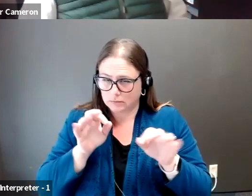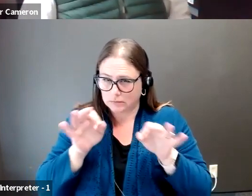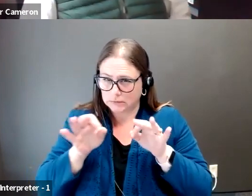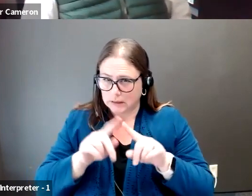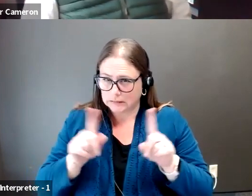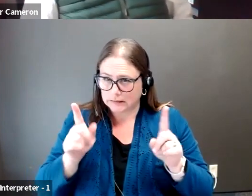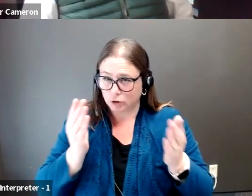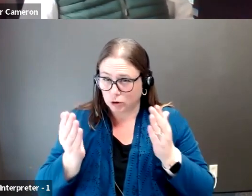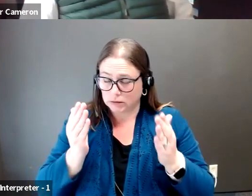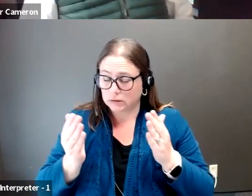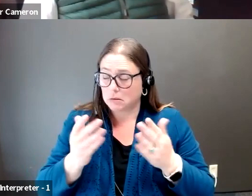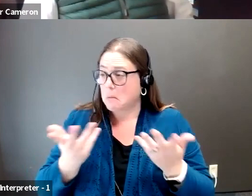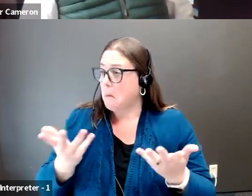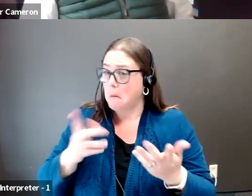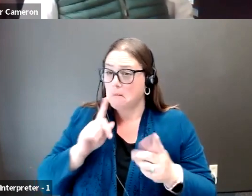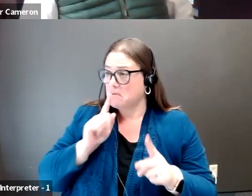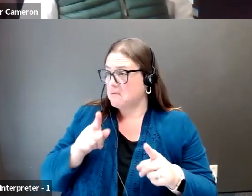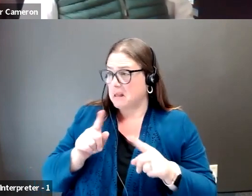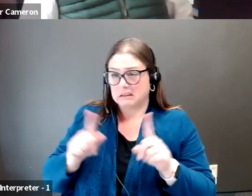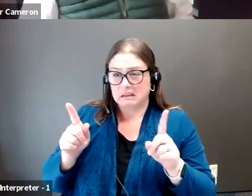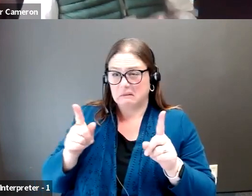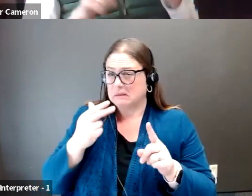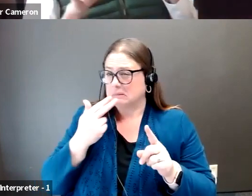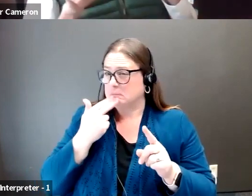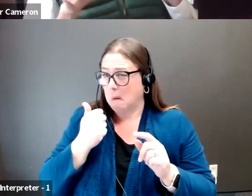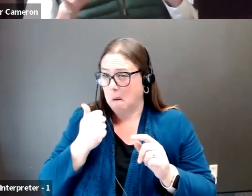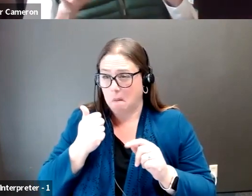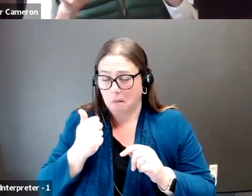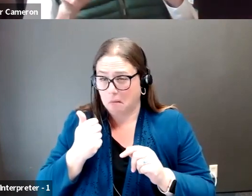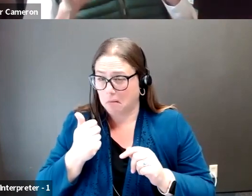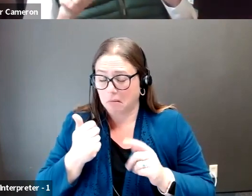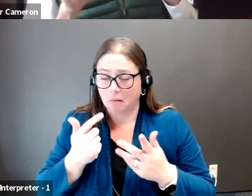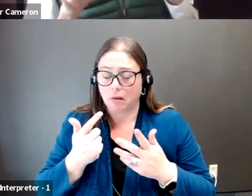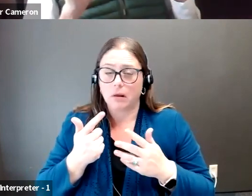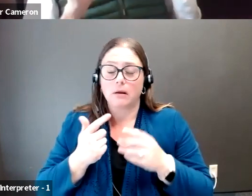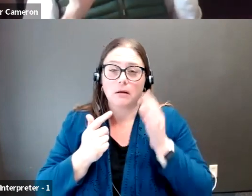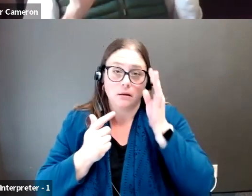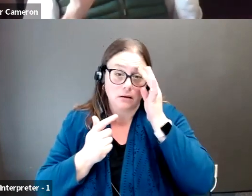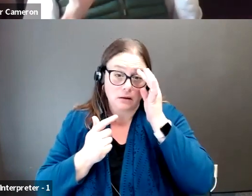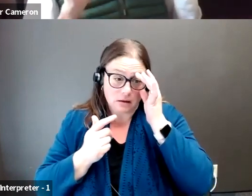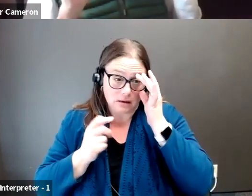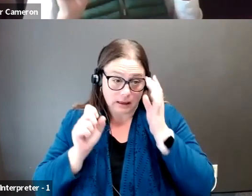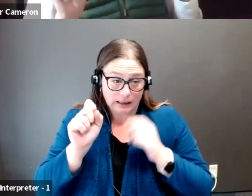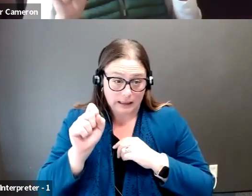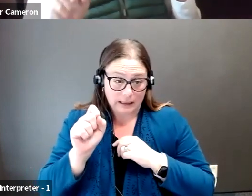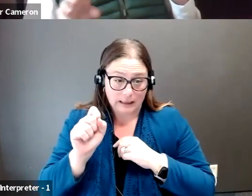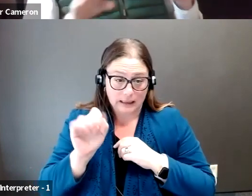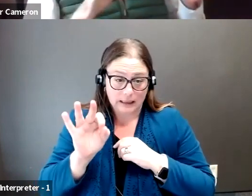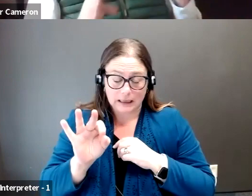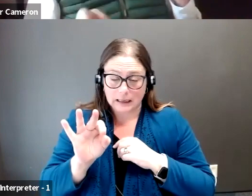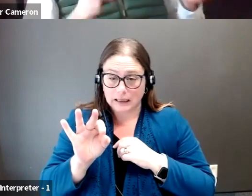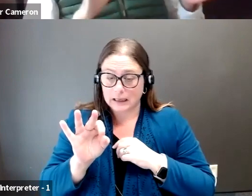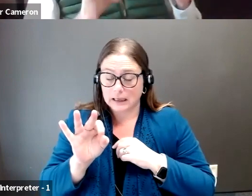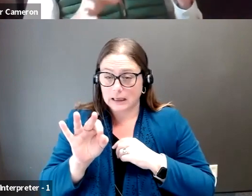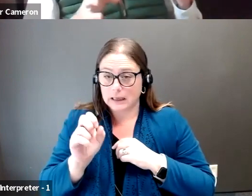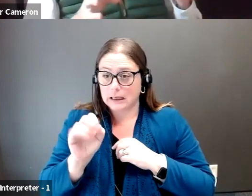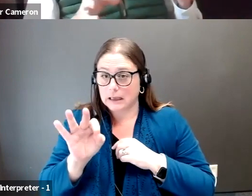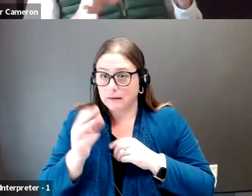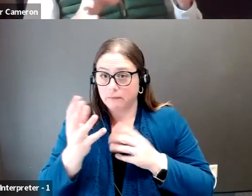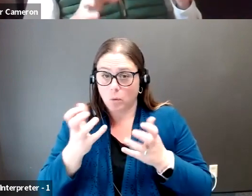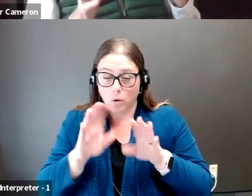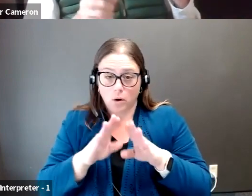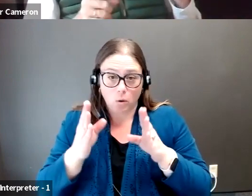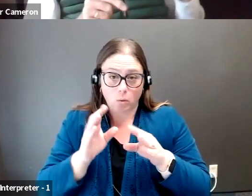Really not that much. I mean, in the sense that you have to, if you are wanting to open offices in two